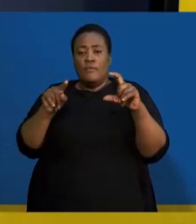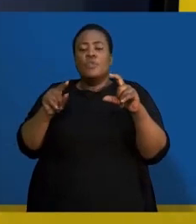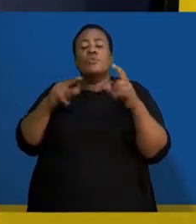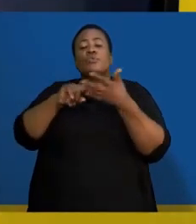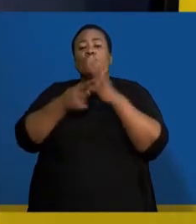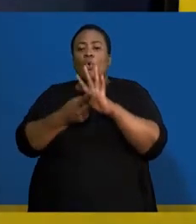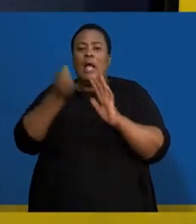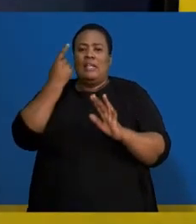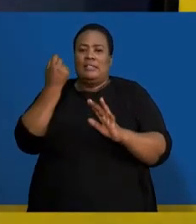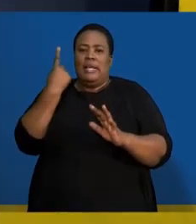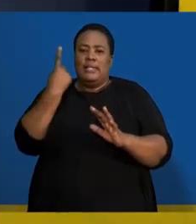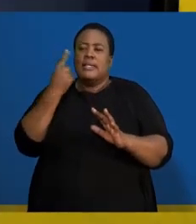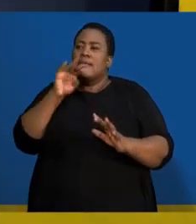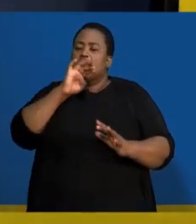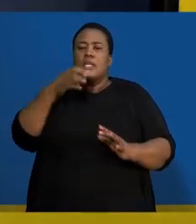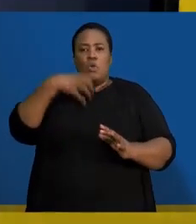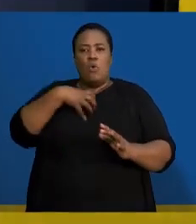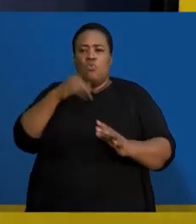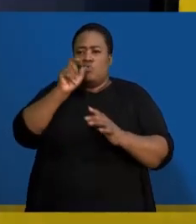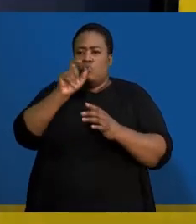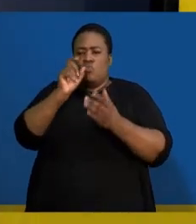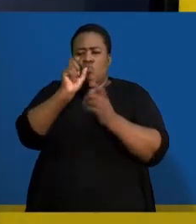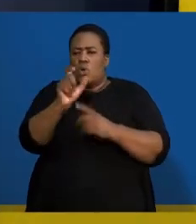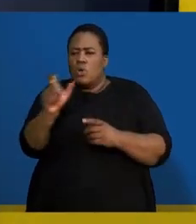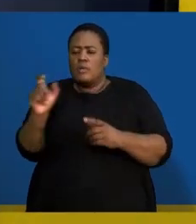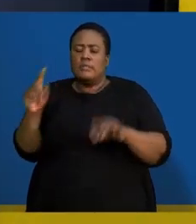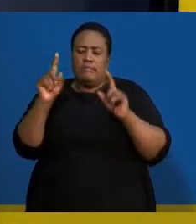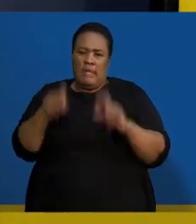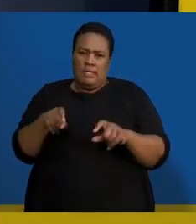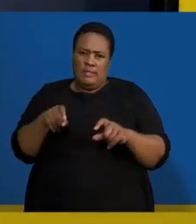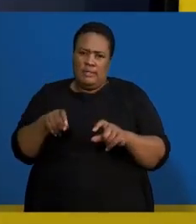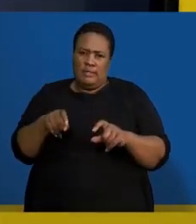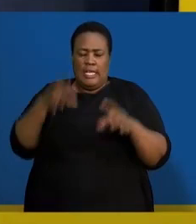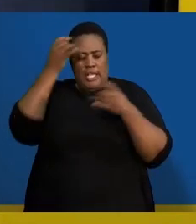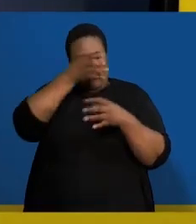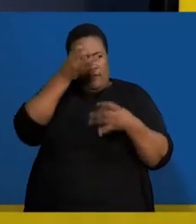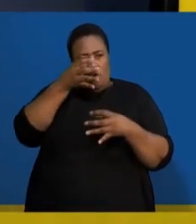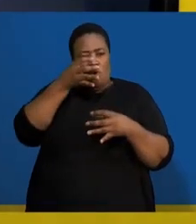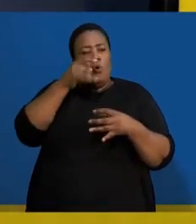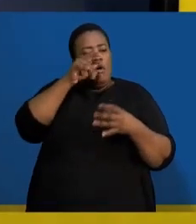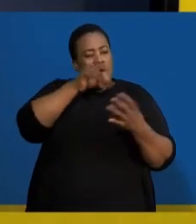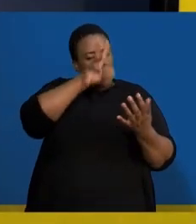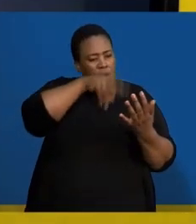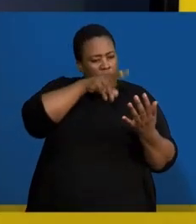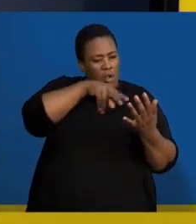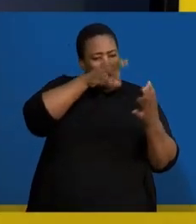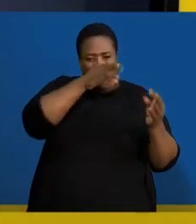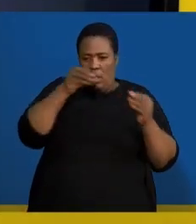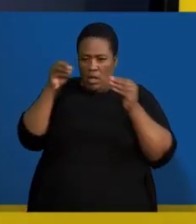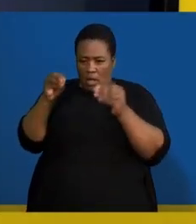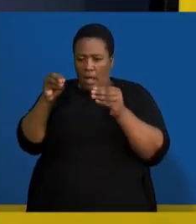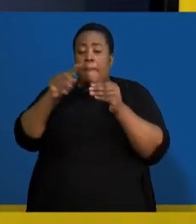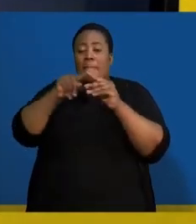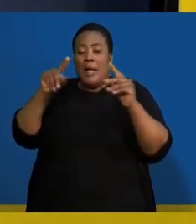your understanding of the sources and putting together all that information in your own words. If you